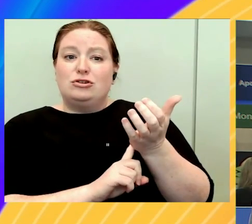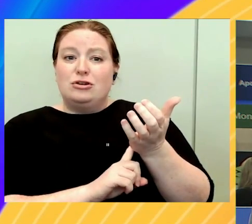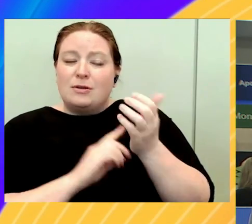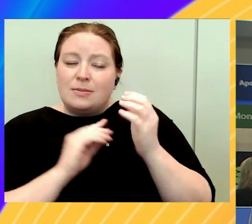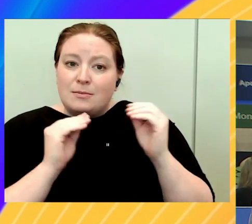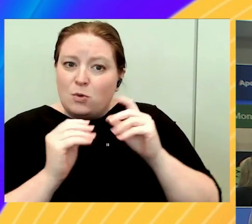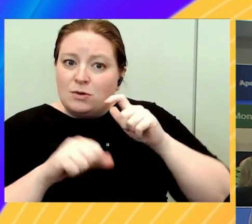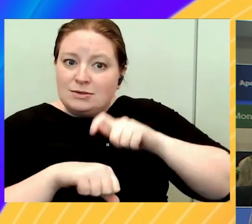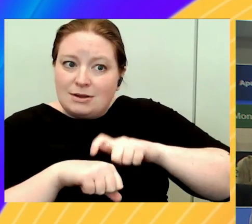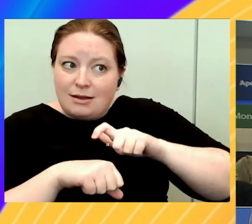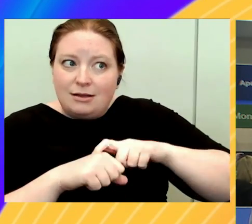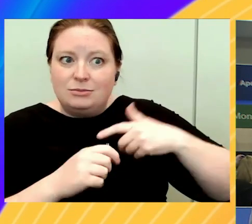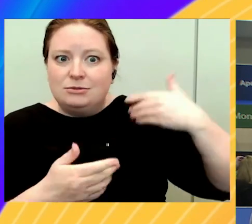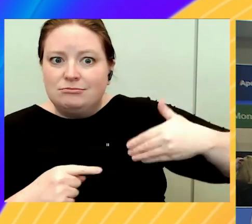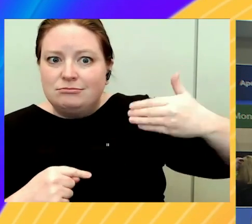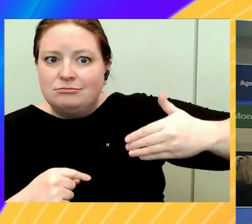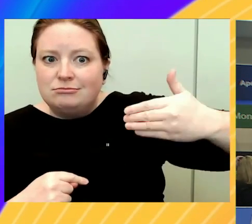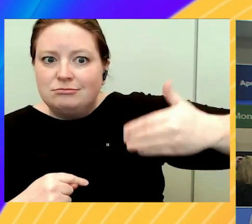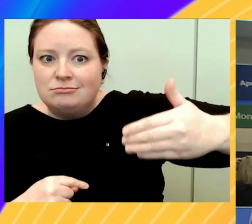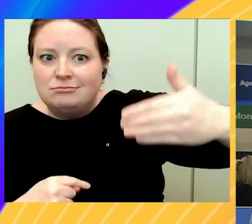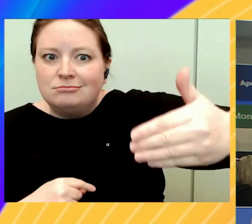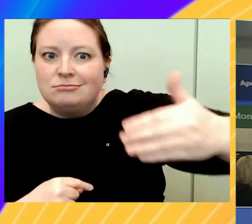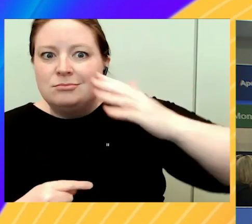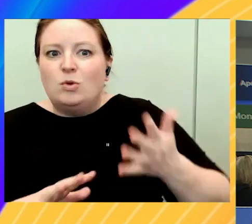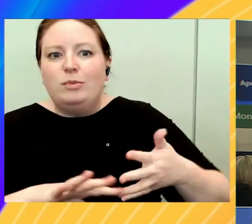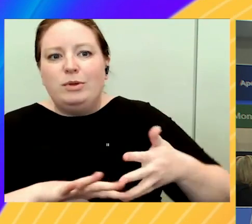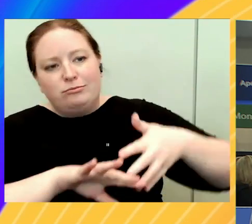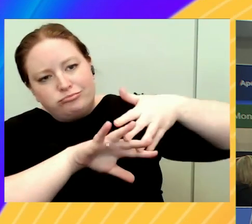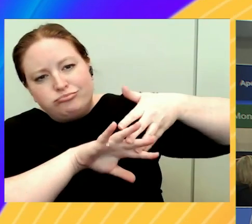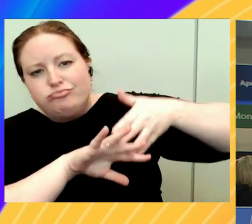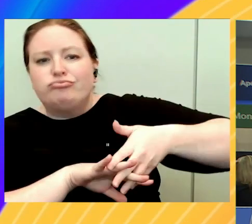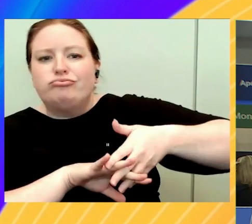of these practices will just be infused into how you